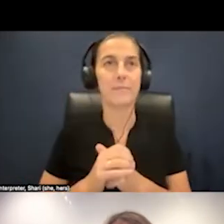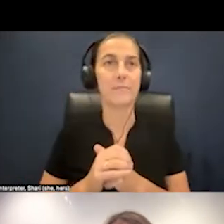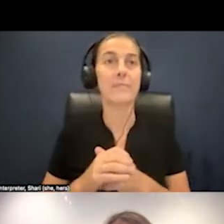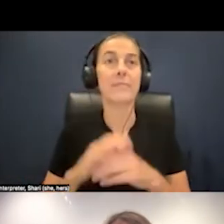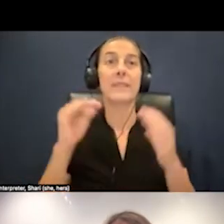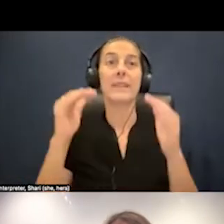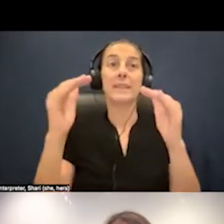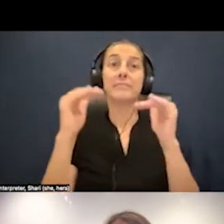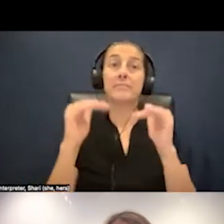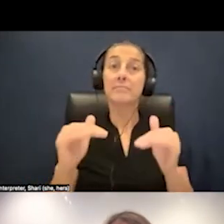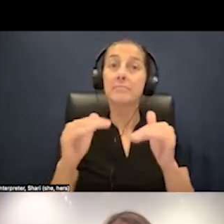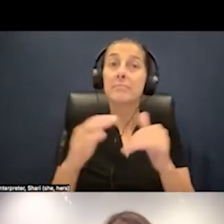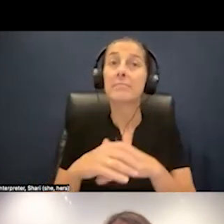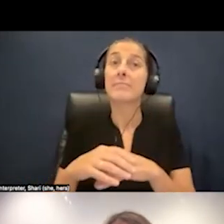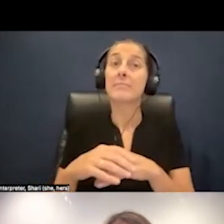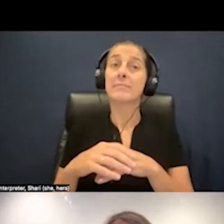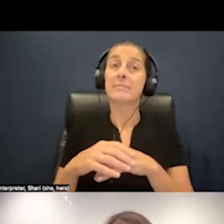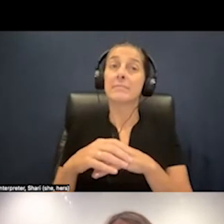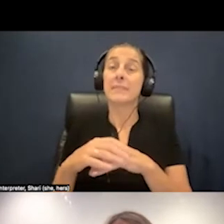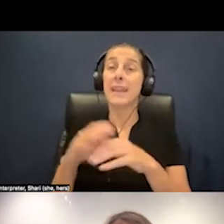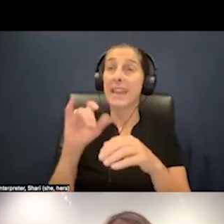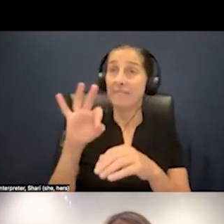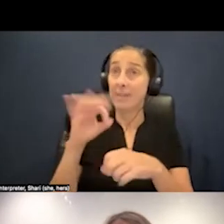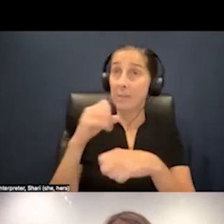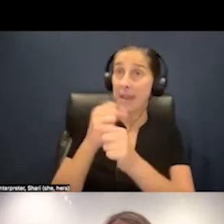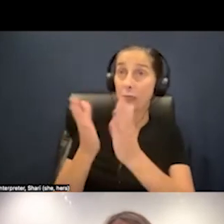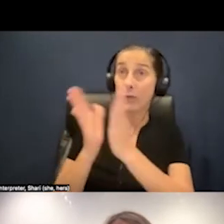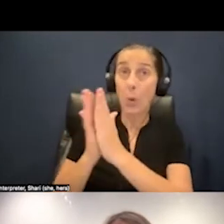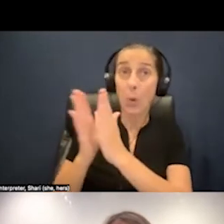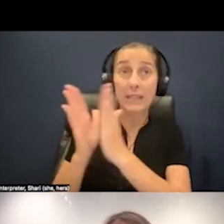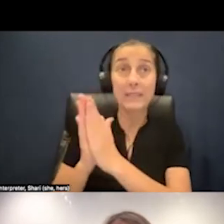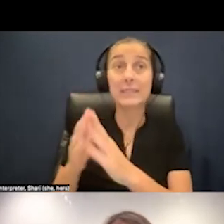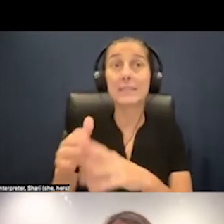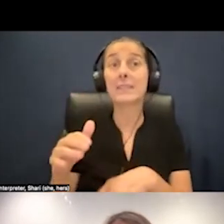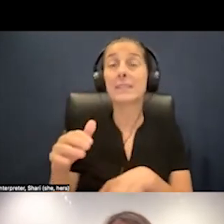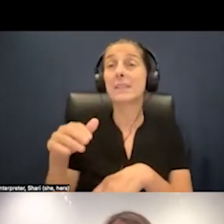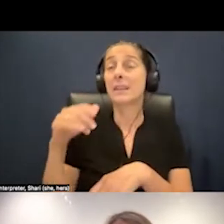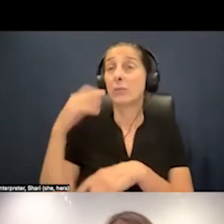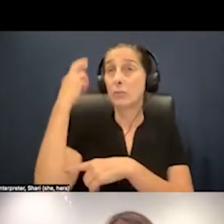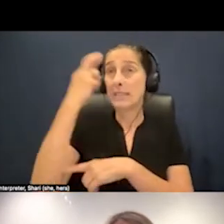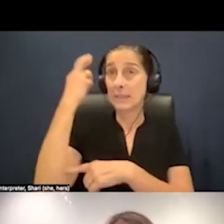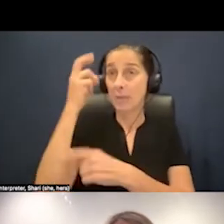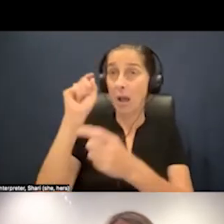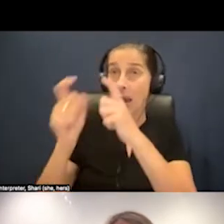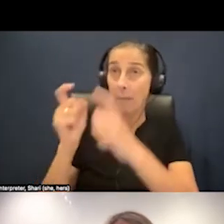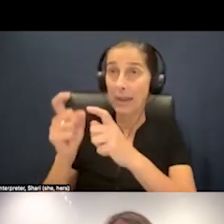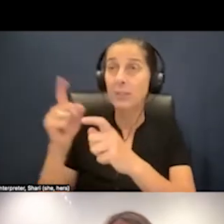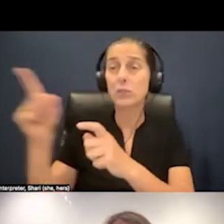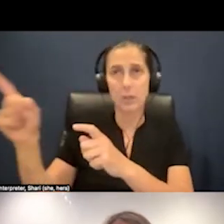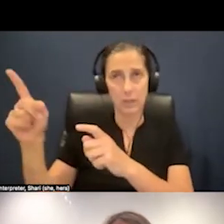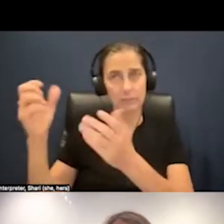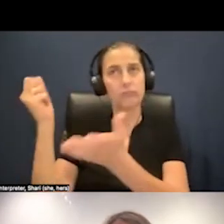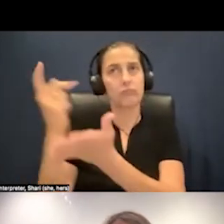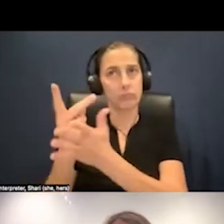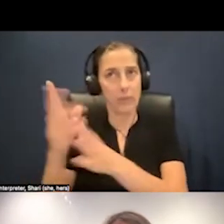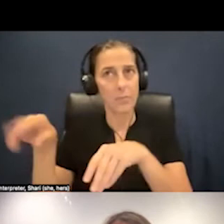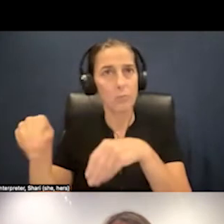various different ways that you can be as comfortable as possible within your clinic